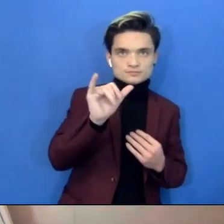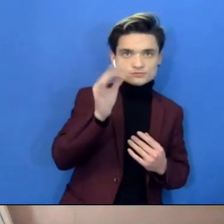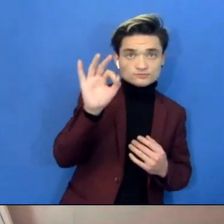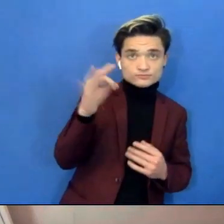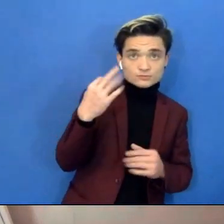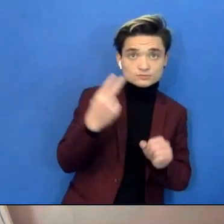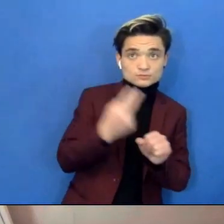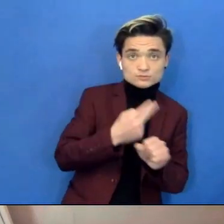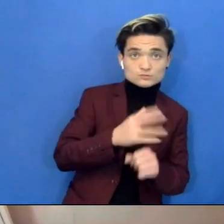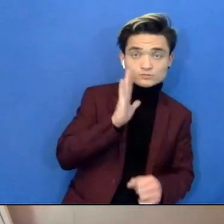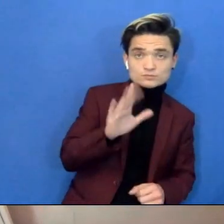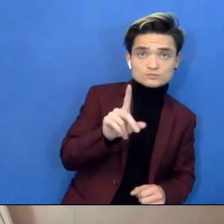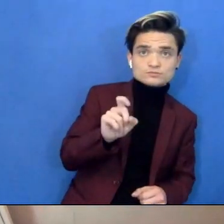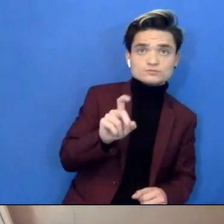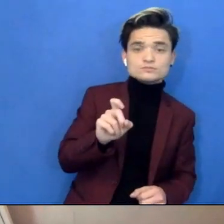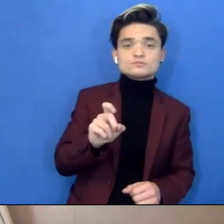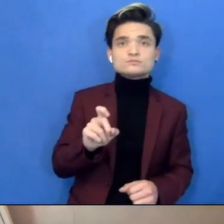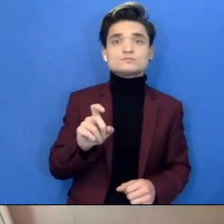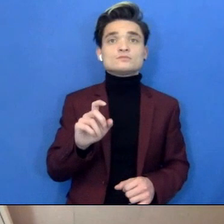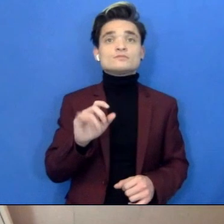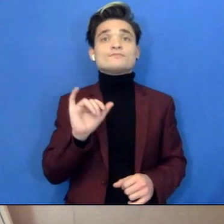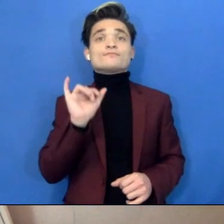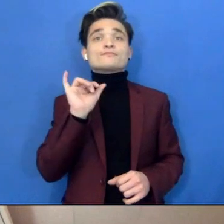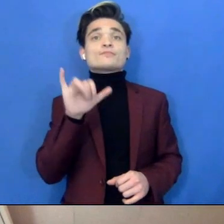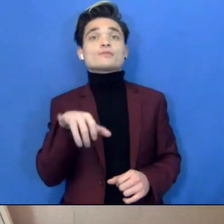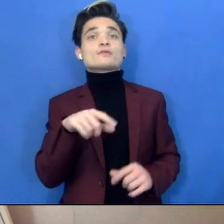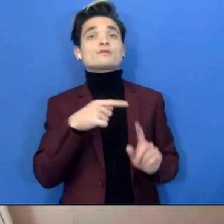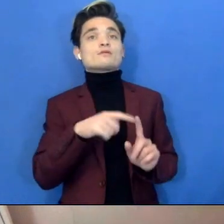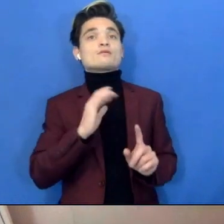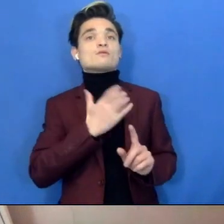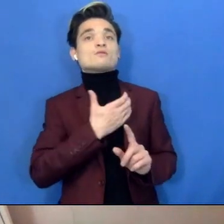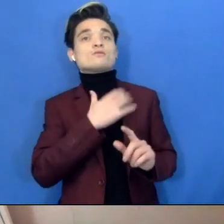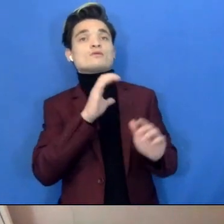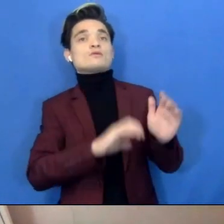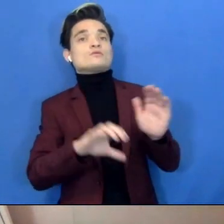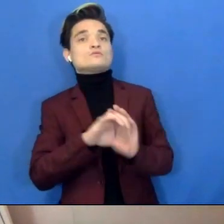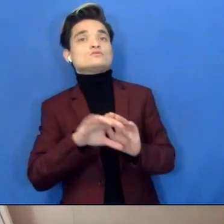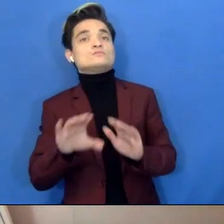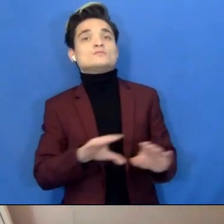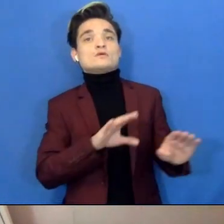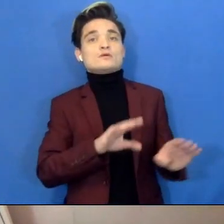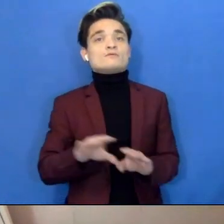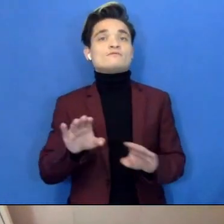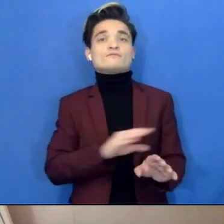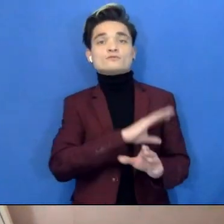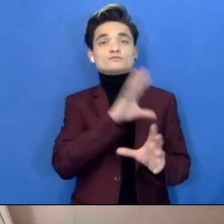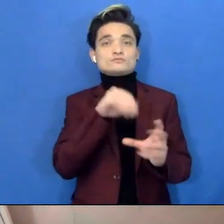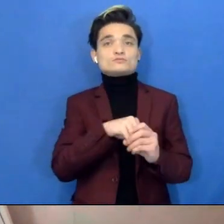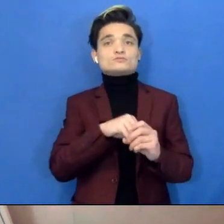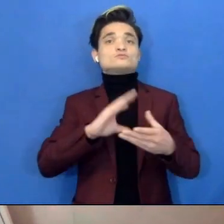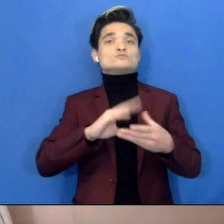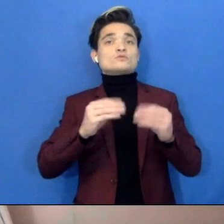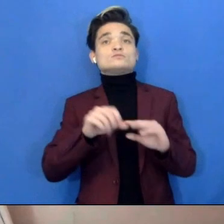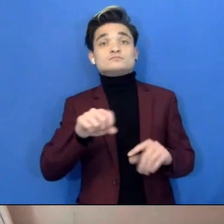we also know that our characters' behavior are inside the story, but we're also playing with the audience of like, I don't know, maybe